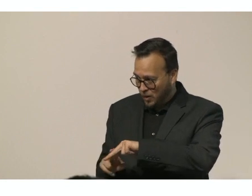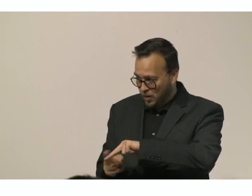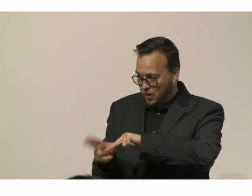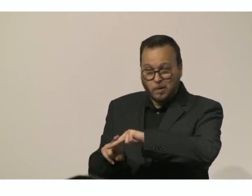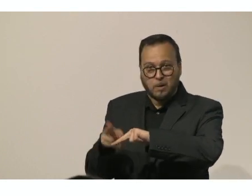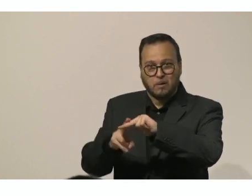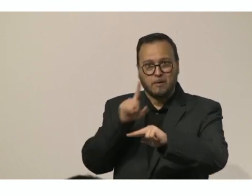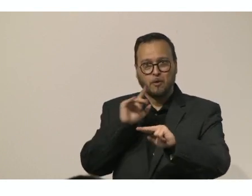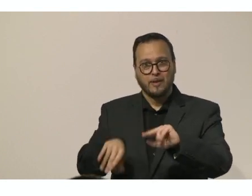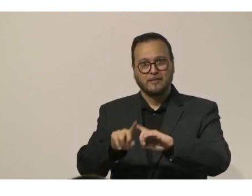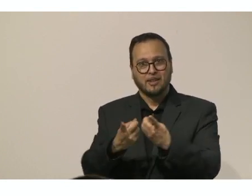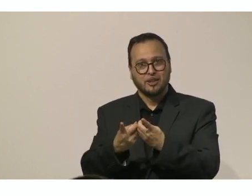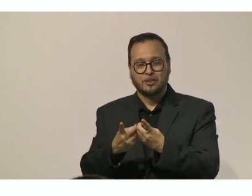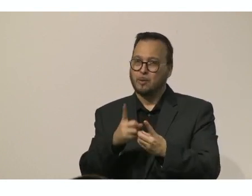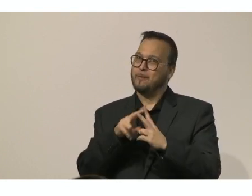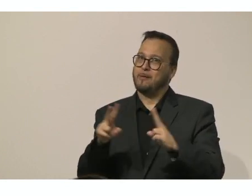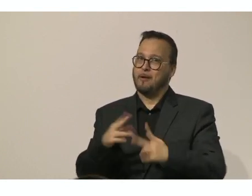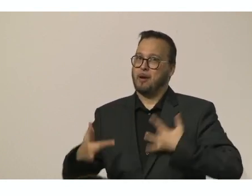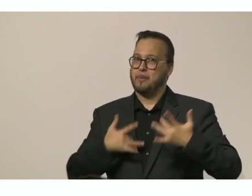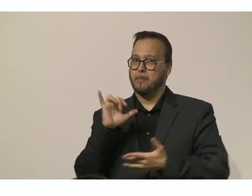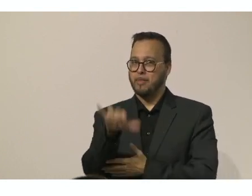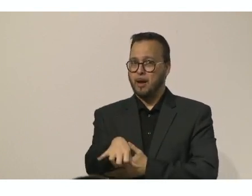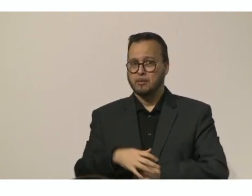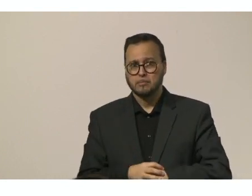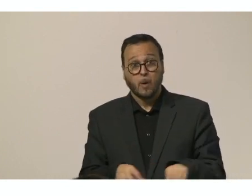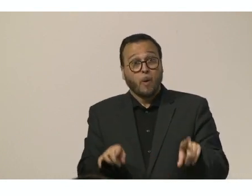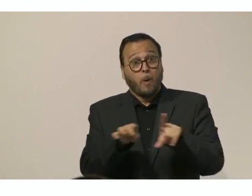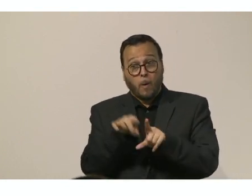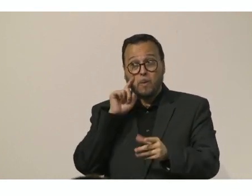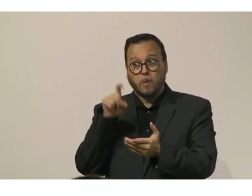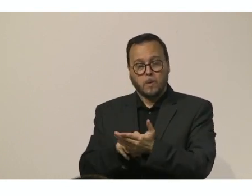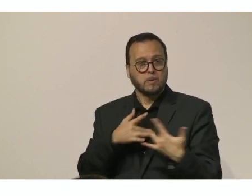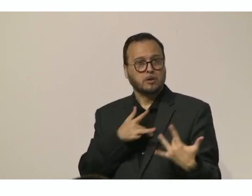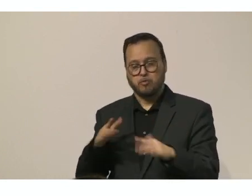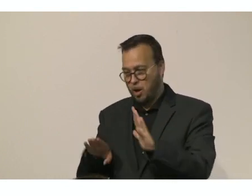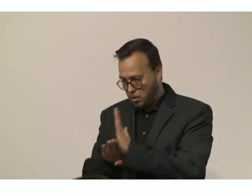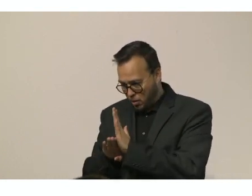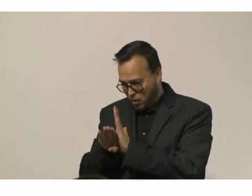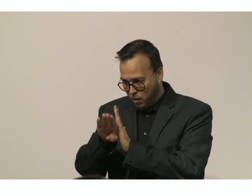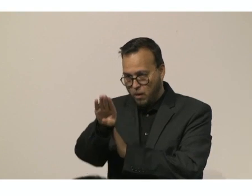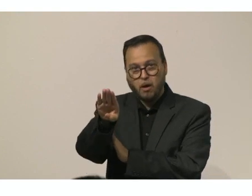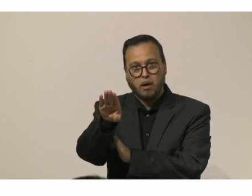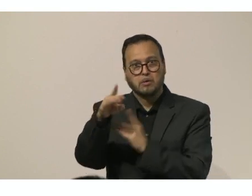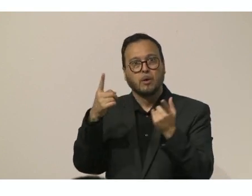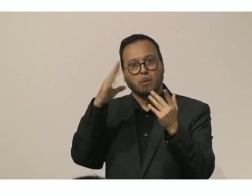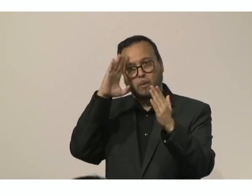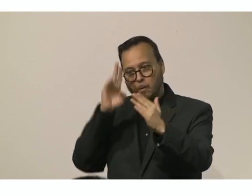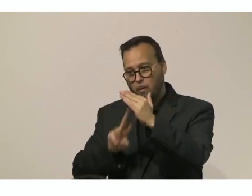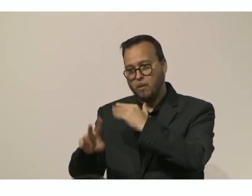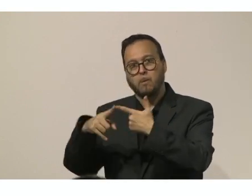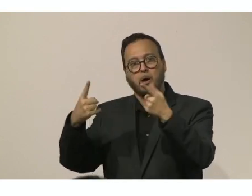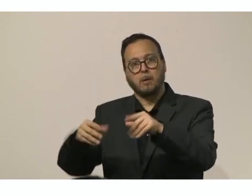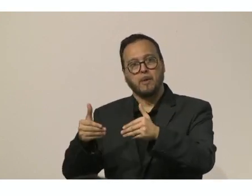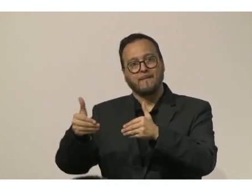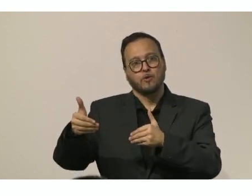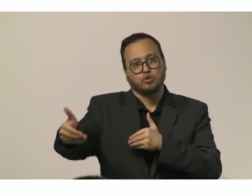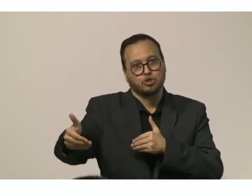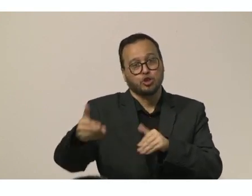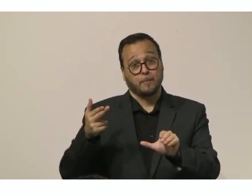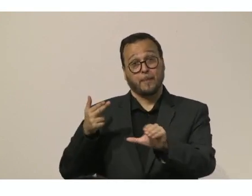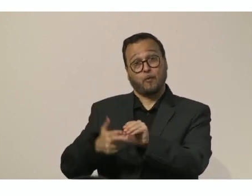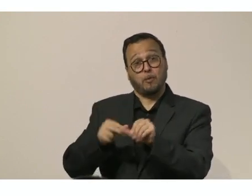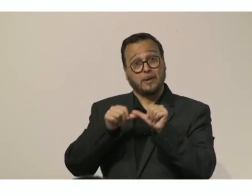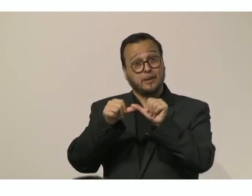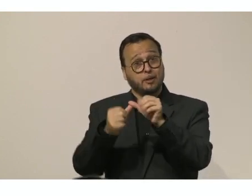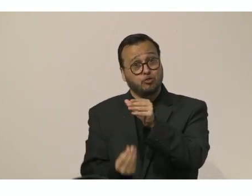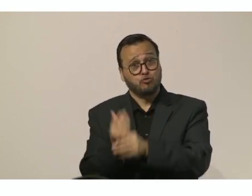Extremely happy about that. And it also is a trend indicator of where we're looking towards the future. Enrollments continue to grow, particularly